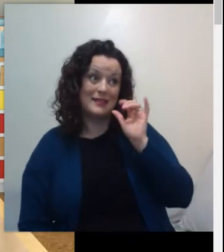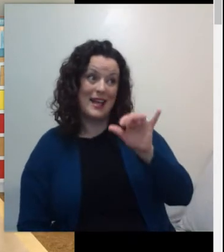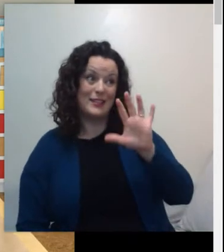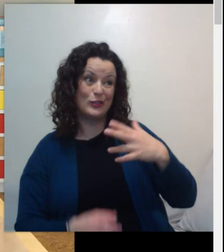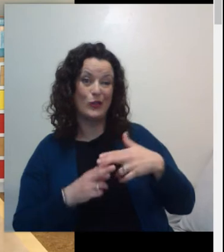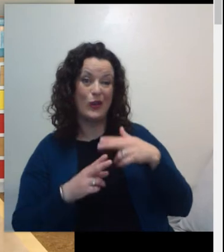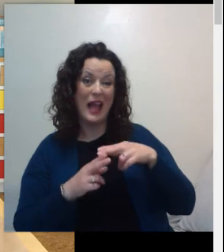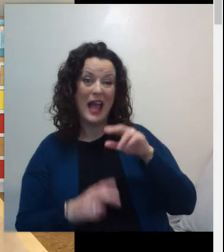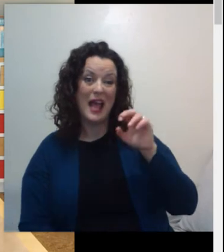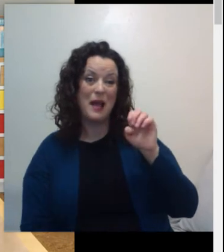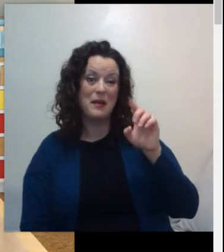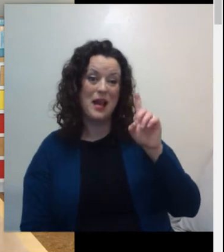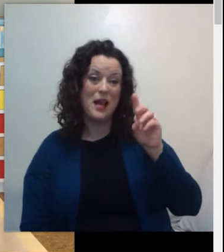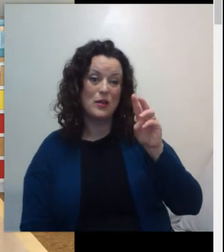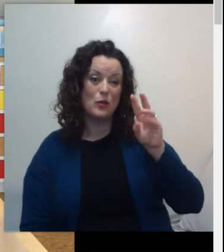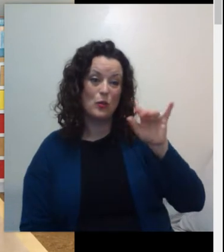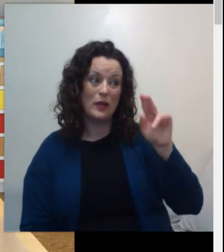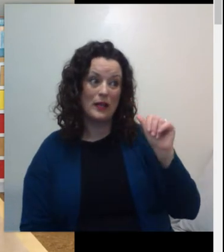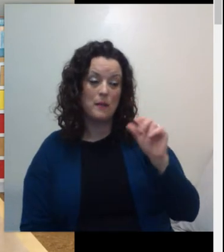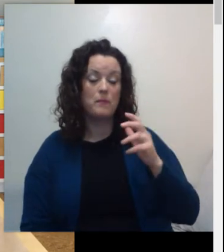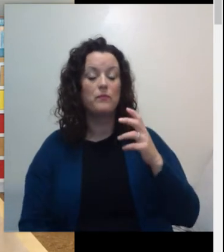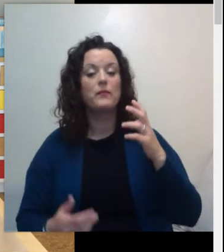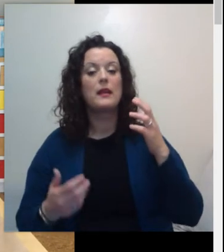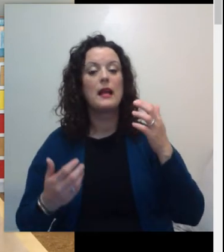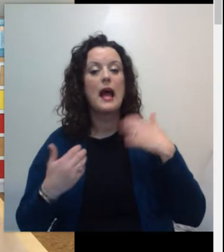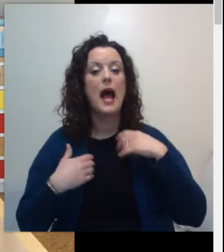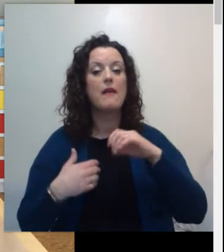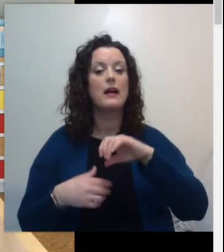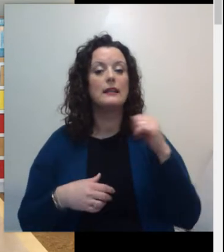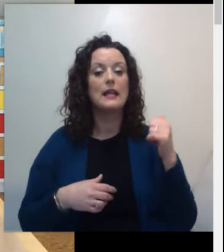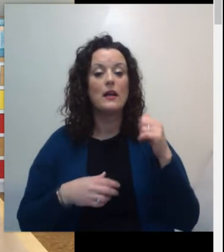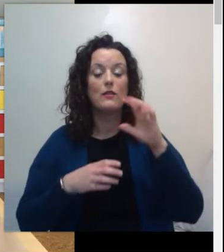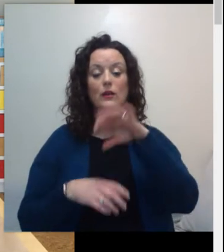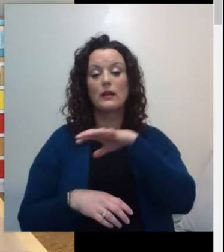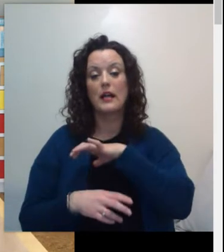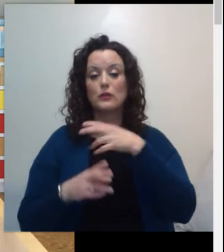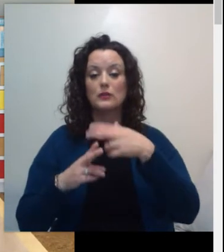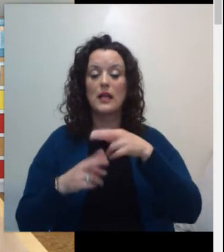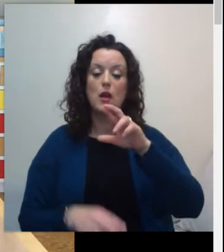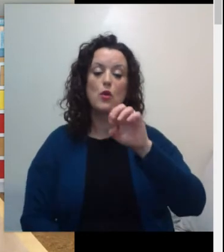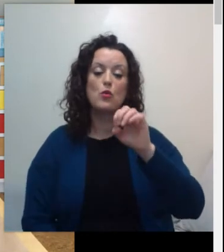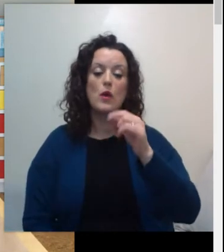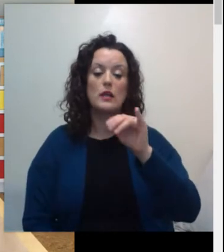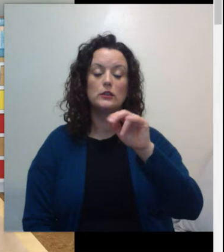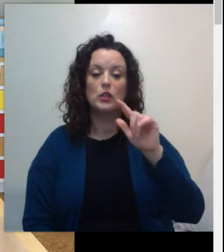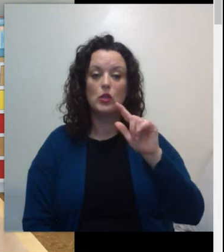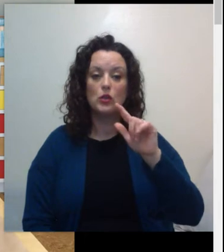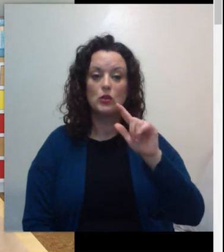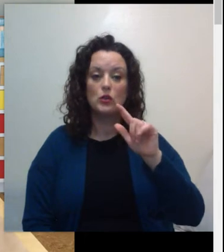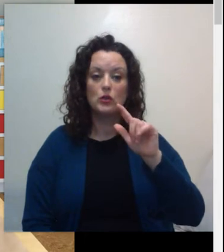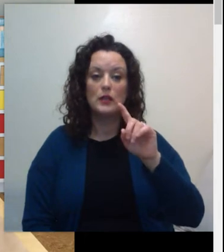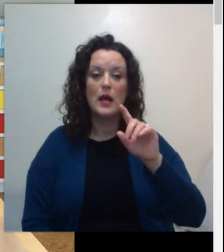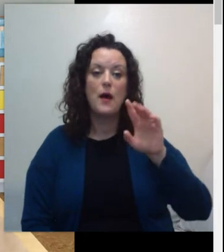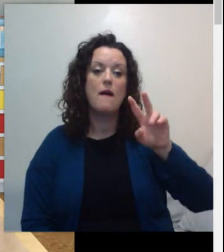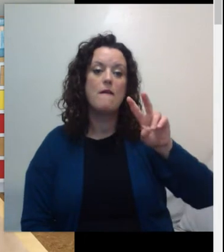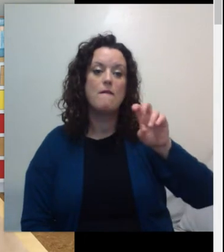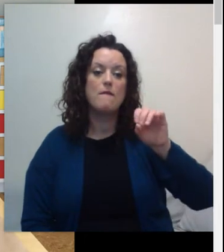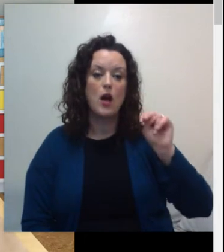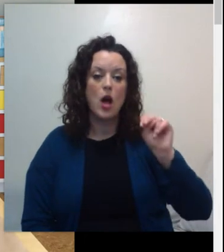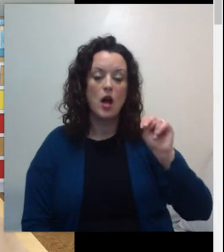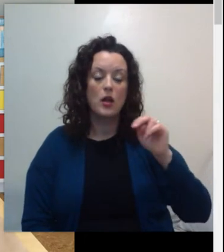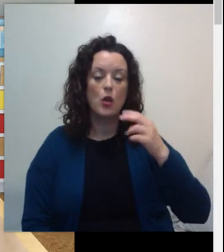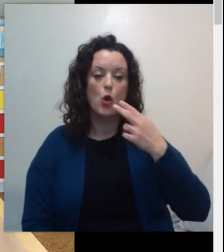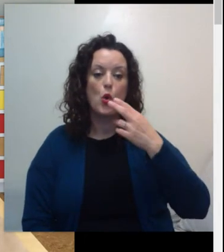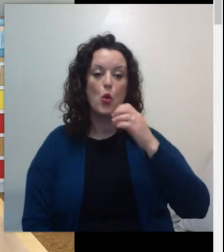Edwina. There's another character there in that book called Reginald von Hooby-Dooby. And the reason I named him Reginald von Hooby-Dooby is